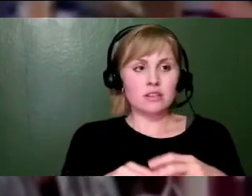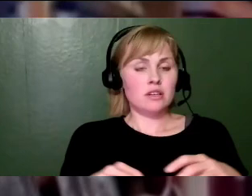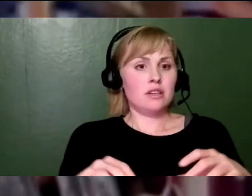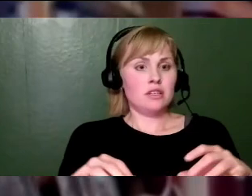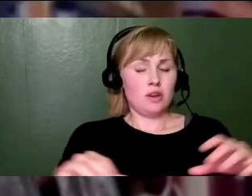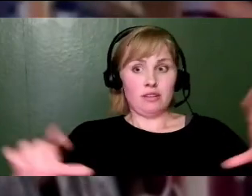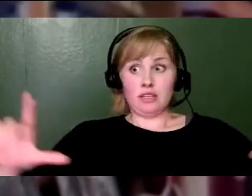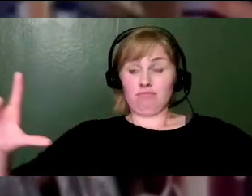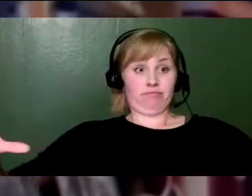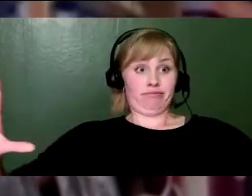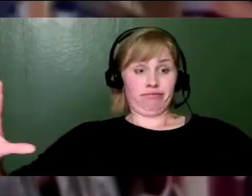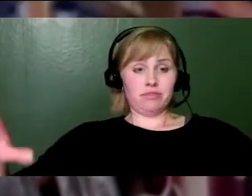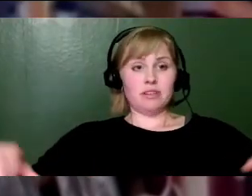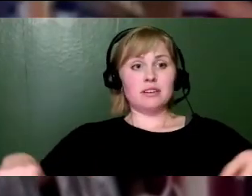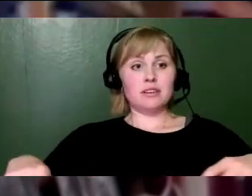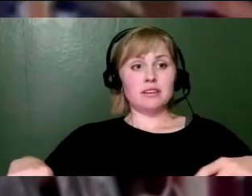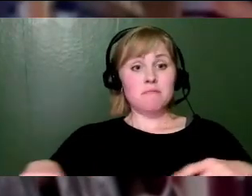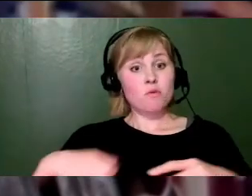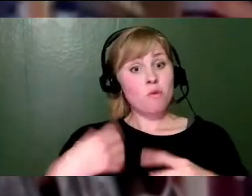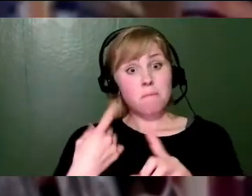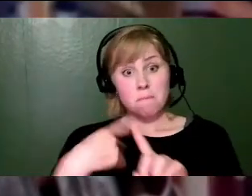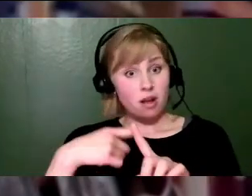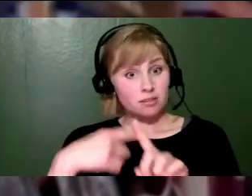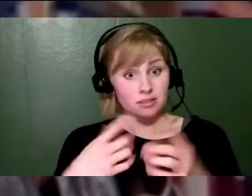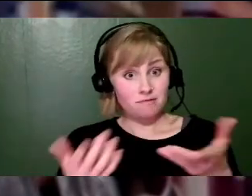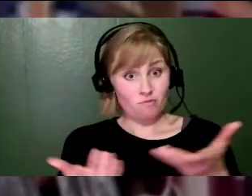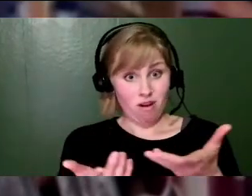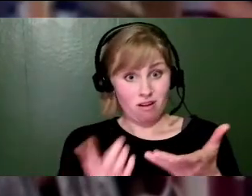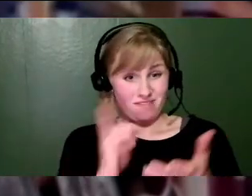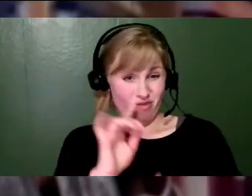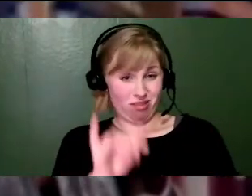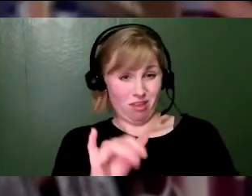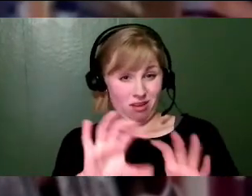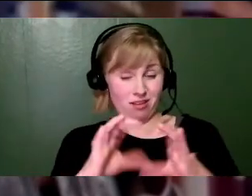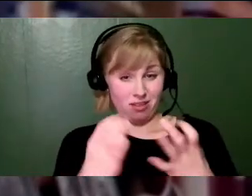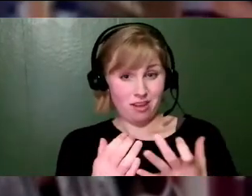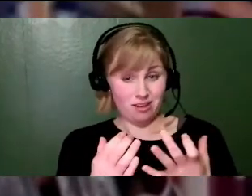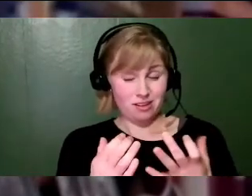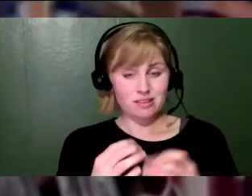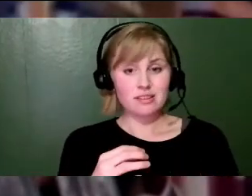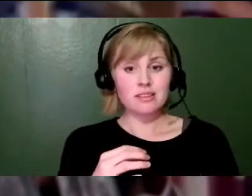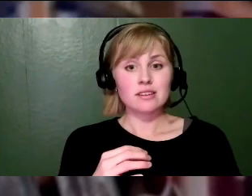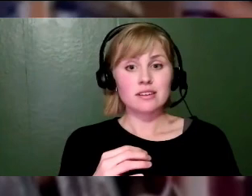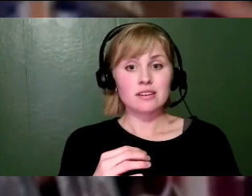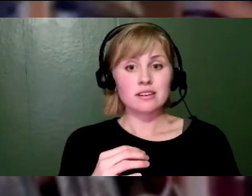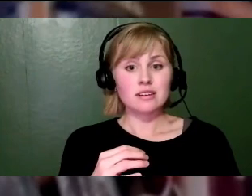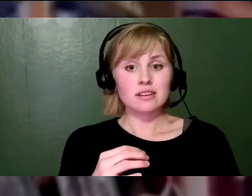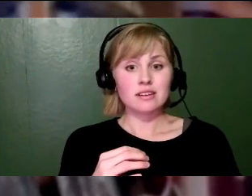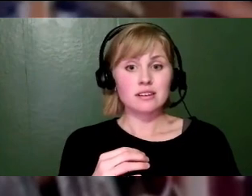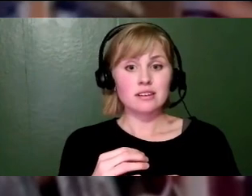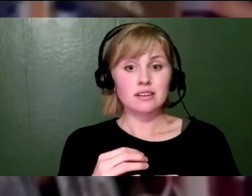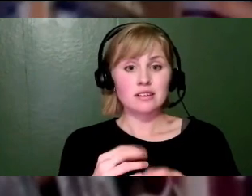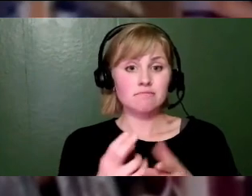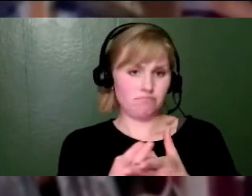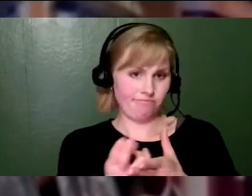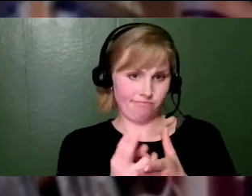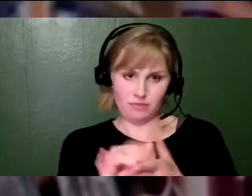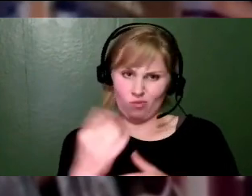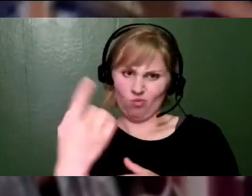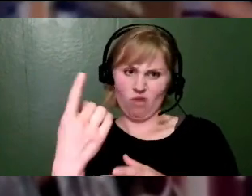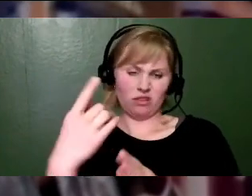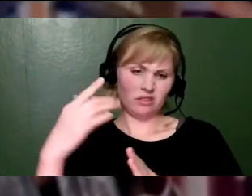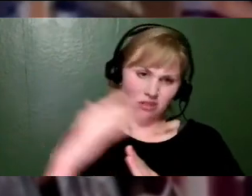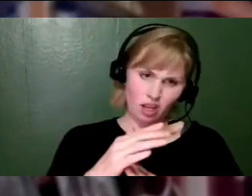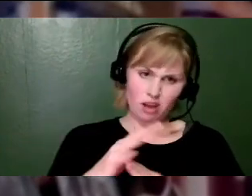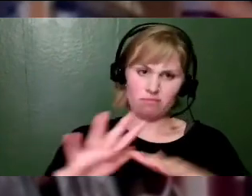say, is particularly with that class, which, to be honest, I found the most challenging of all the courses